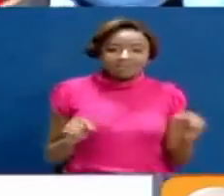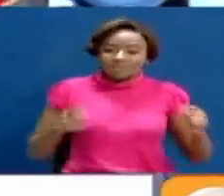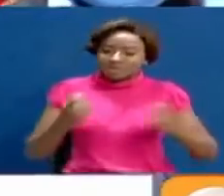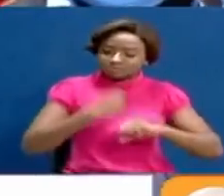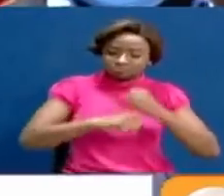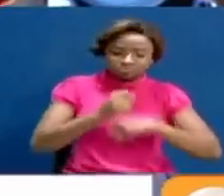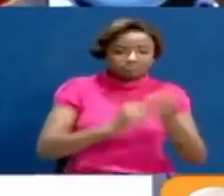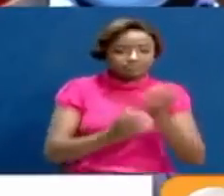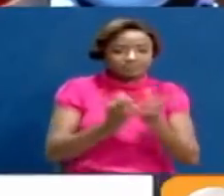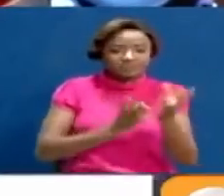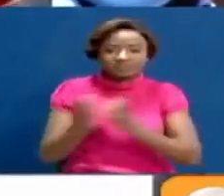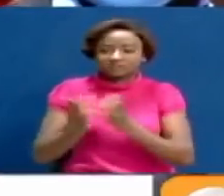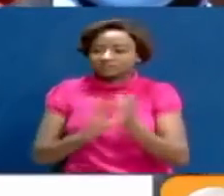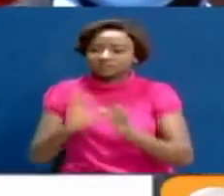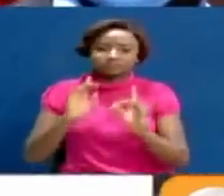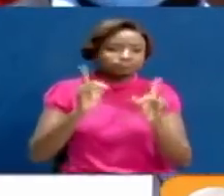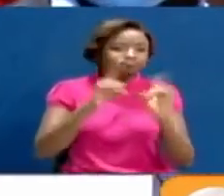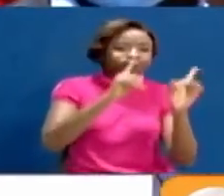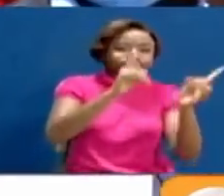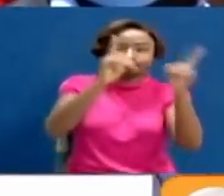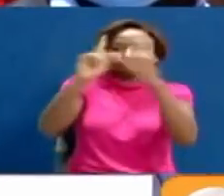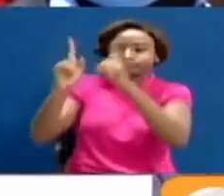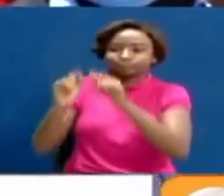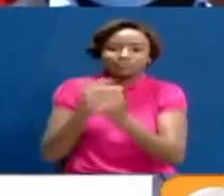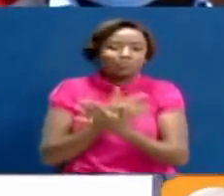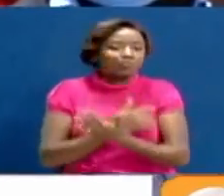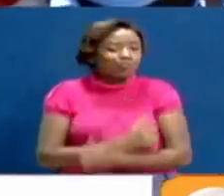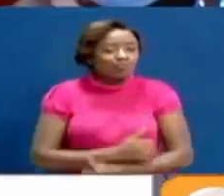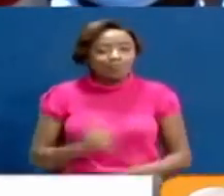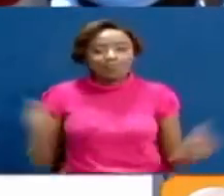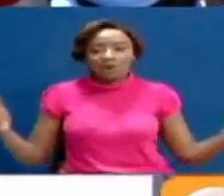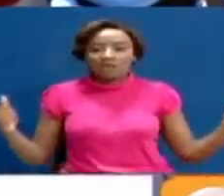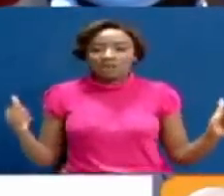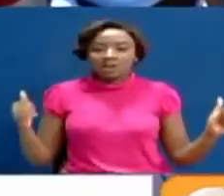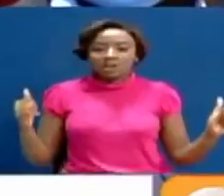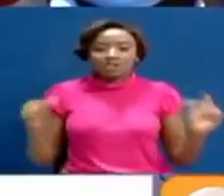their businesses, they are going about their work without any issues.